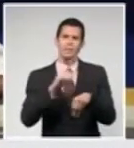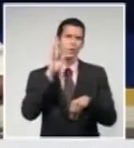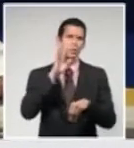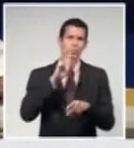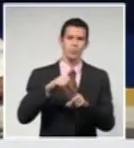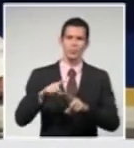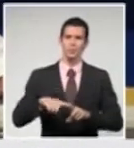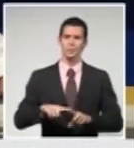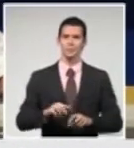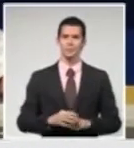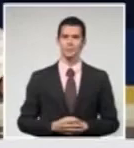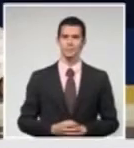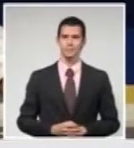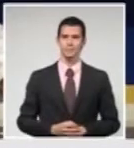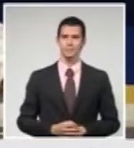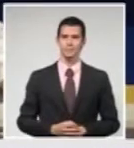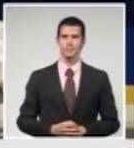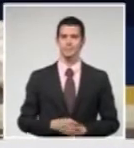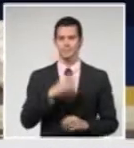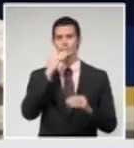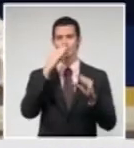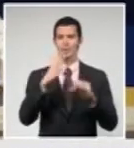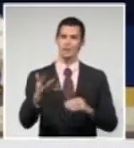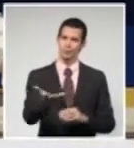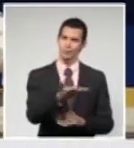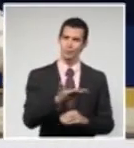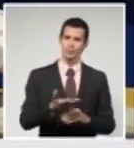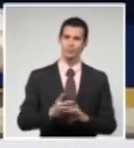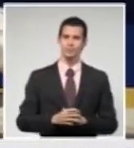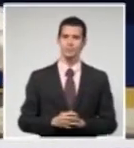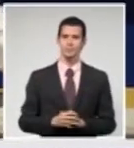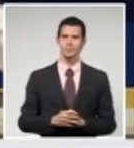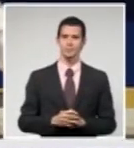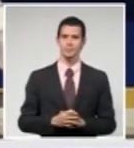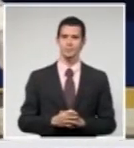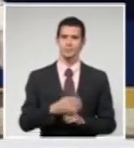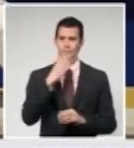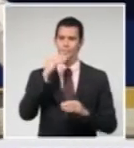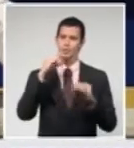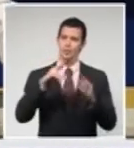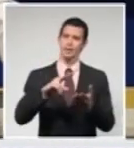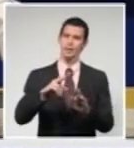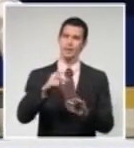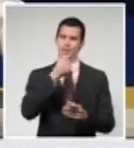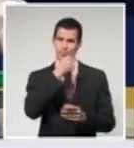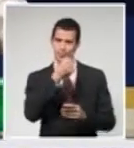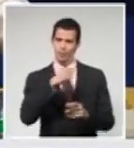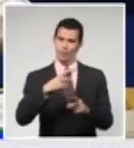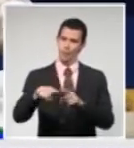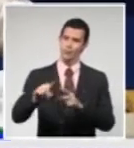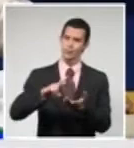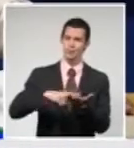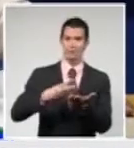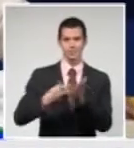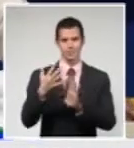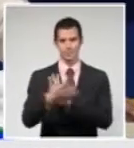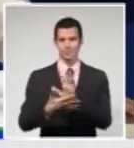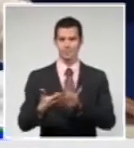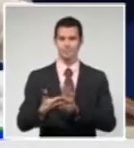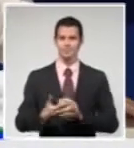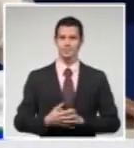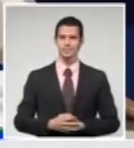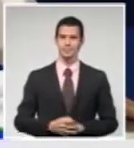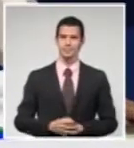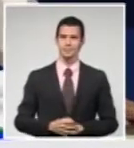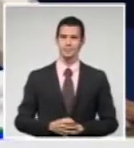Good morning to all those who make this broadcast possible, to Abdiel, who joins us today, to our